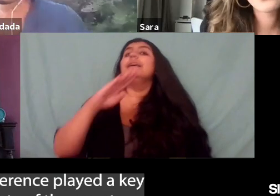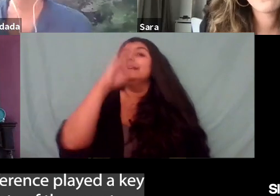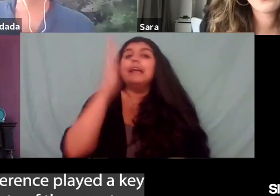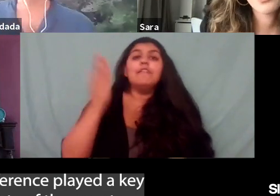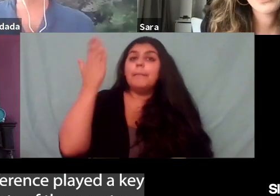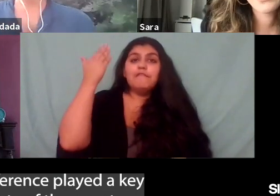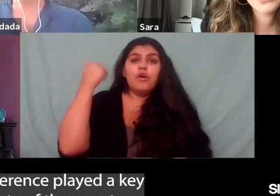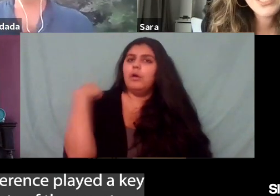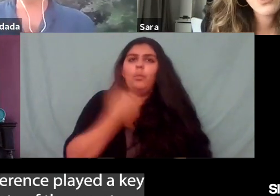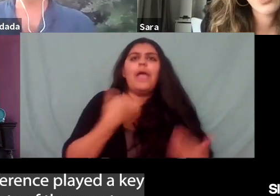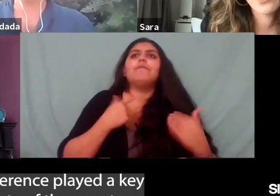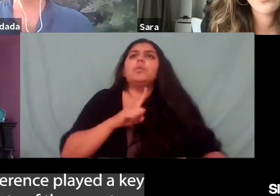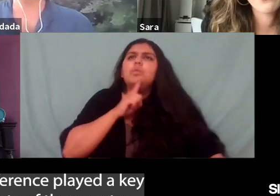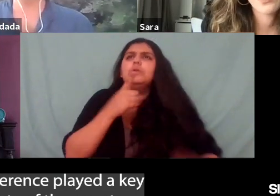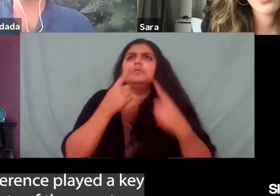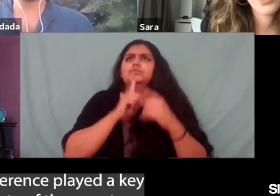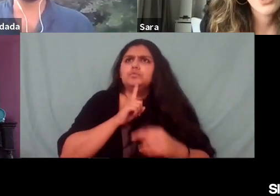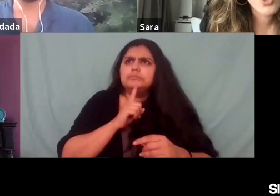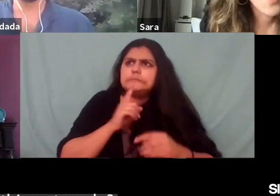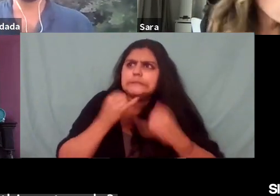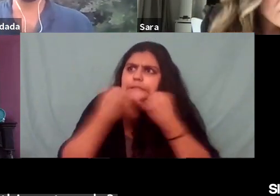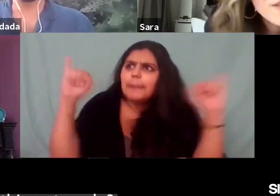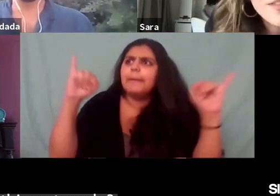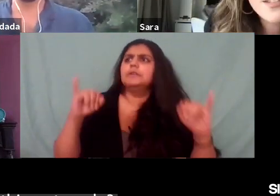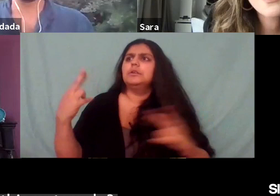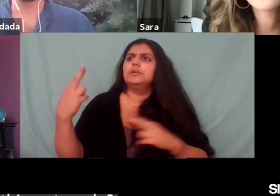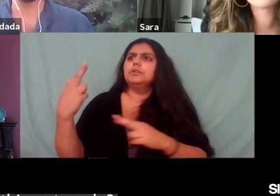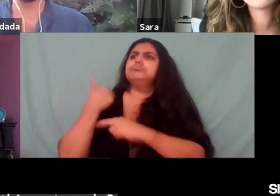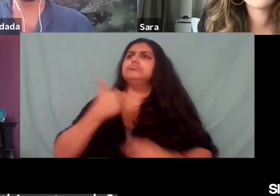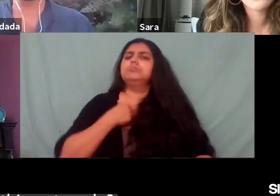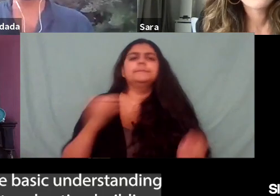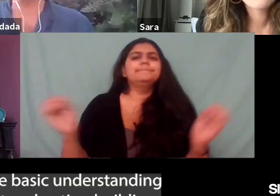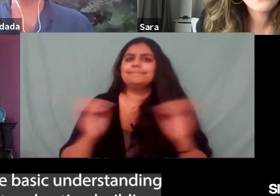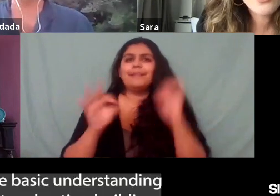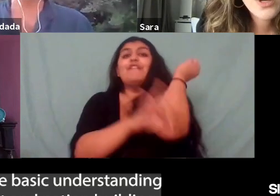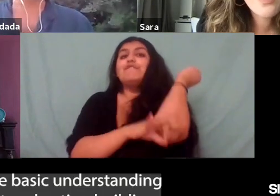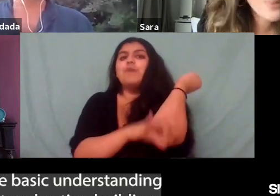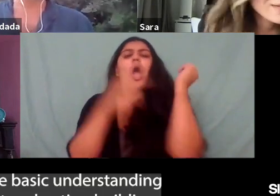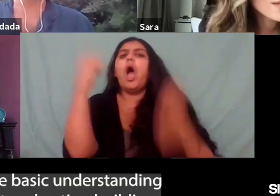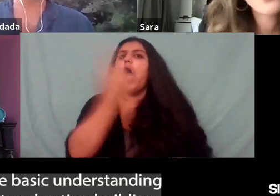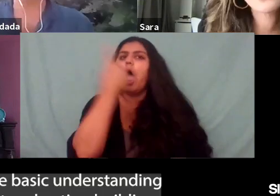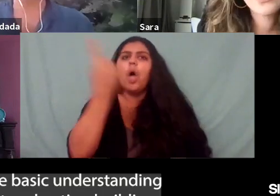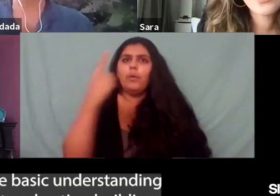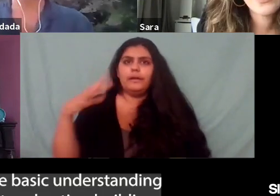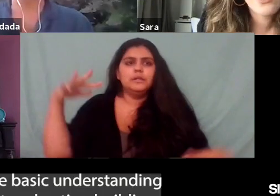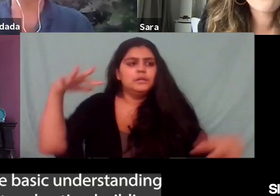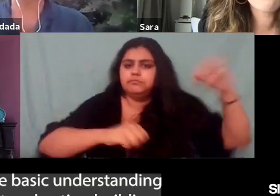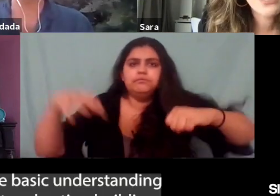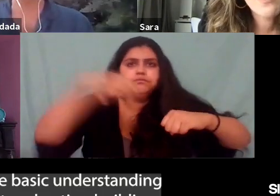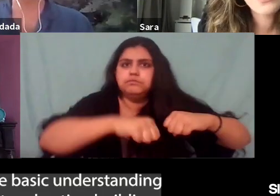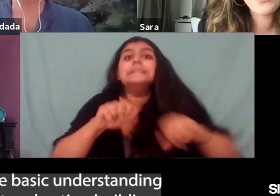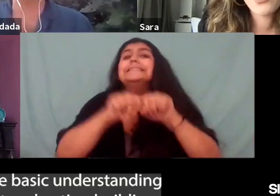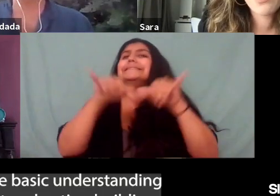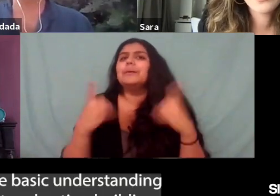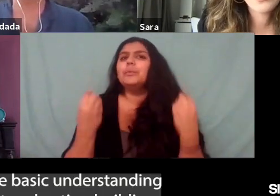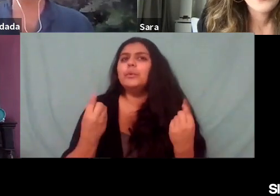Foreign interference played a key role in the fate of the country. What did this system do? They ignored the basic understanding of